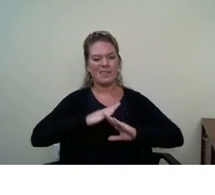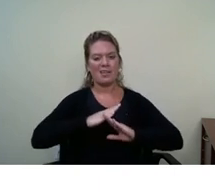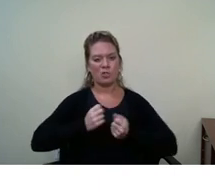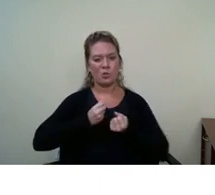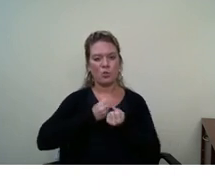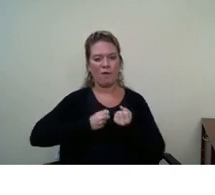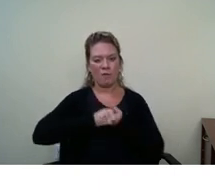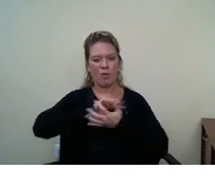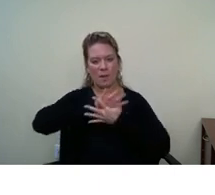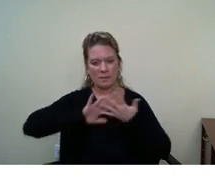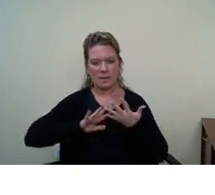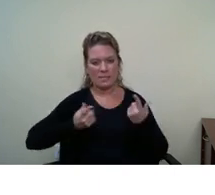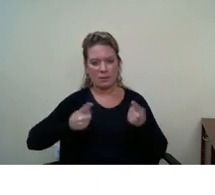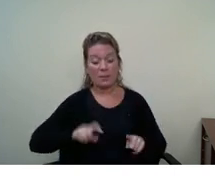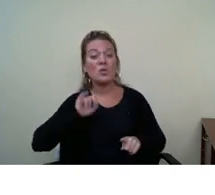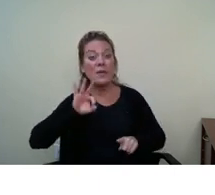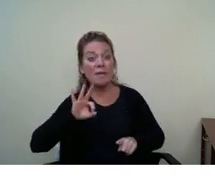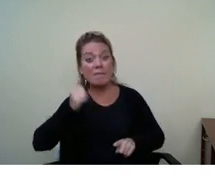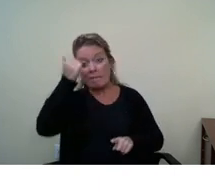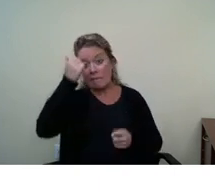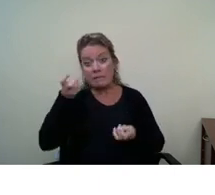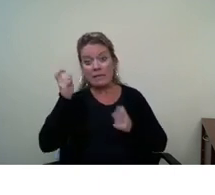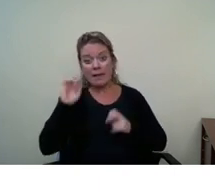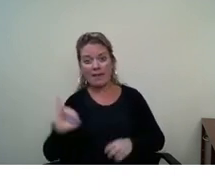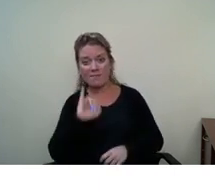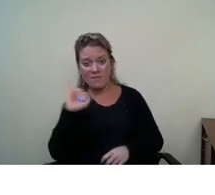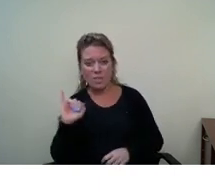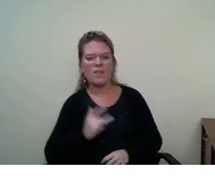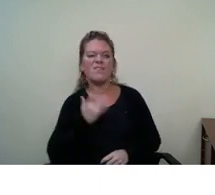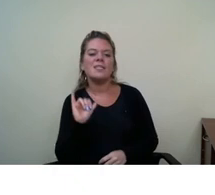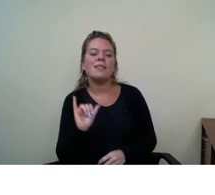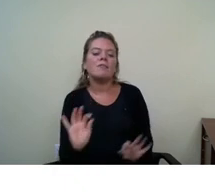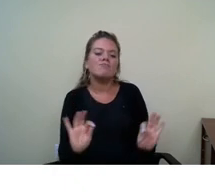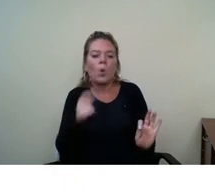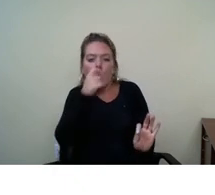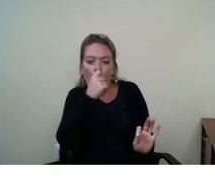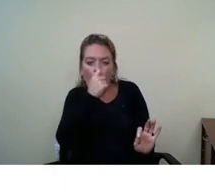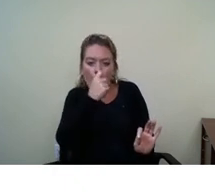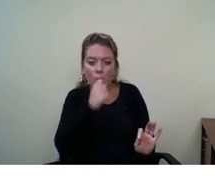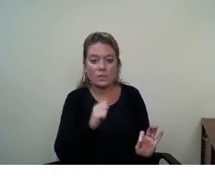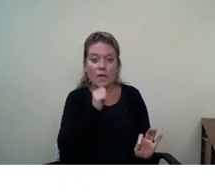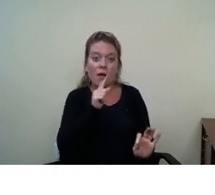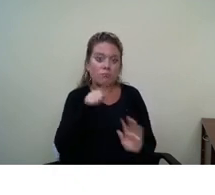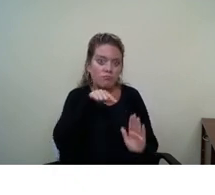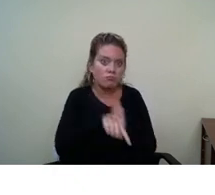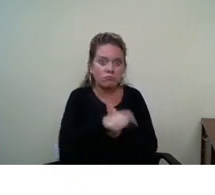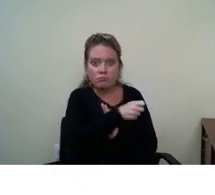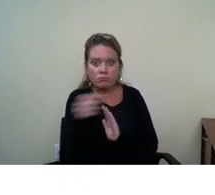these possibilities. So if you do get an infection, it feels more like a cold than something you'd be hospitalized